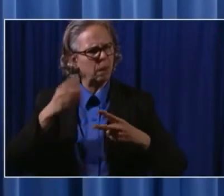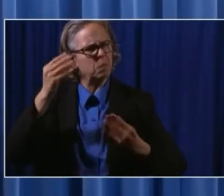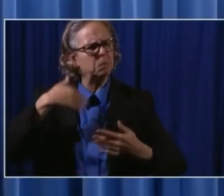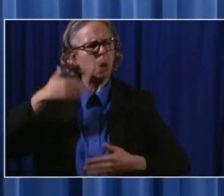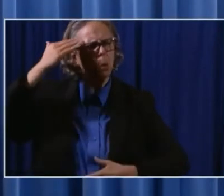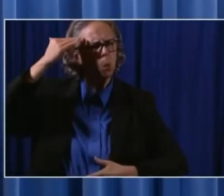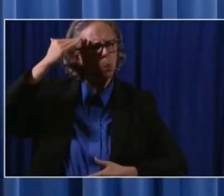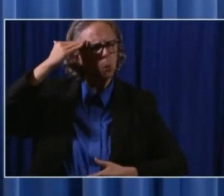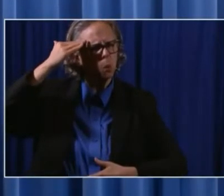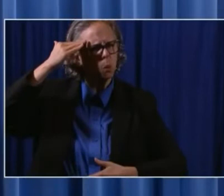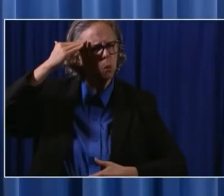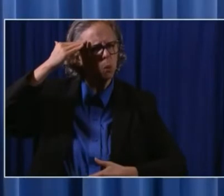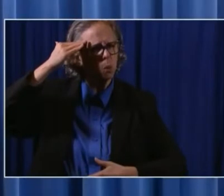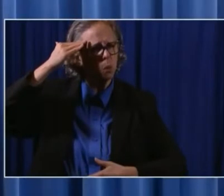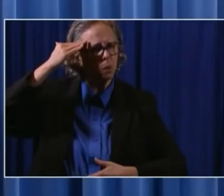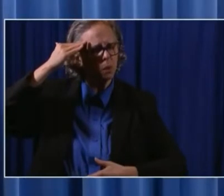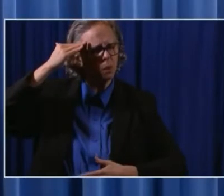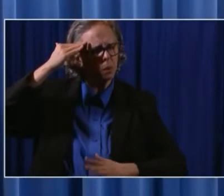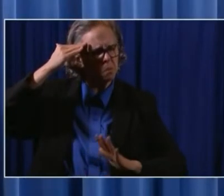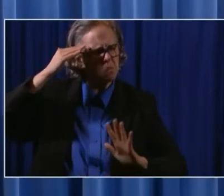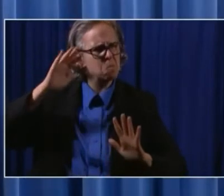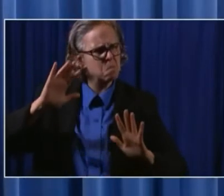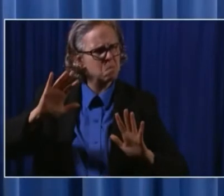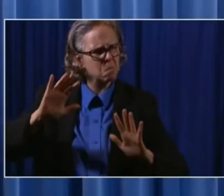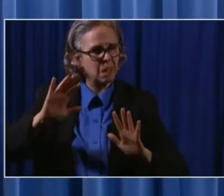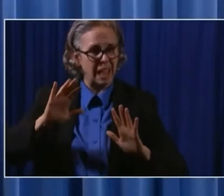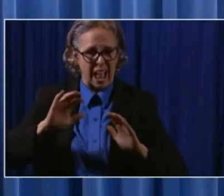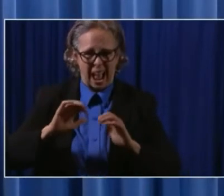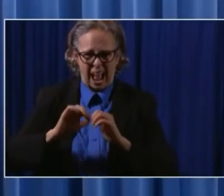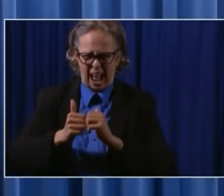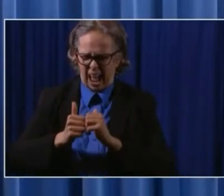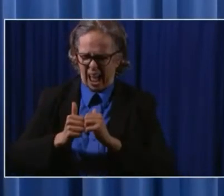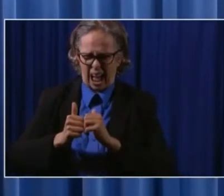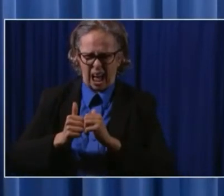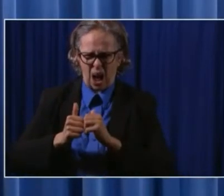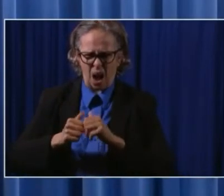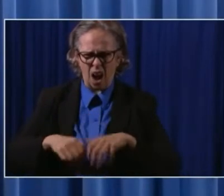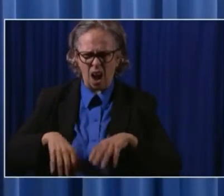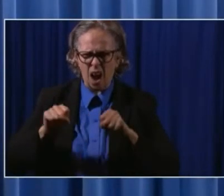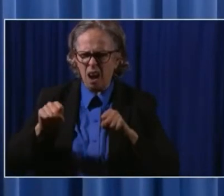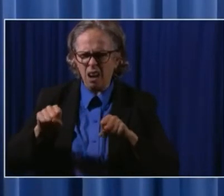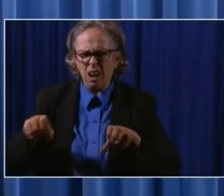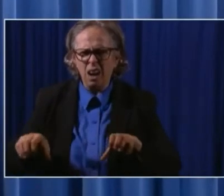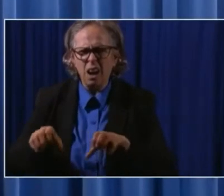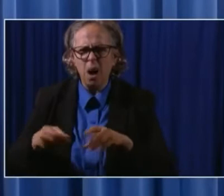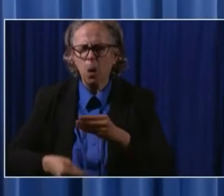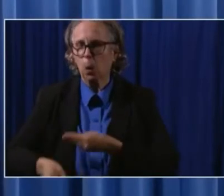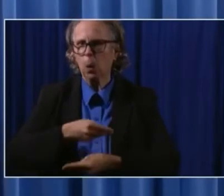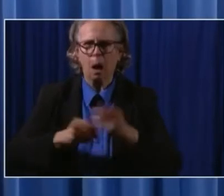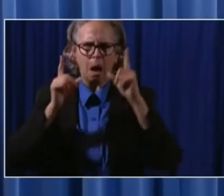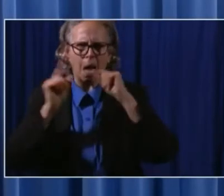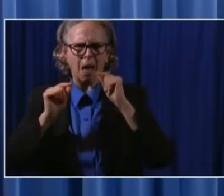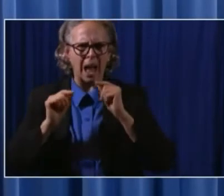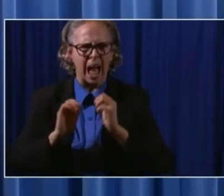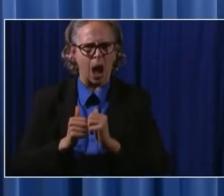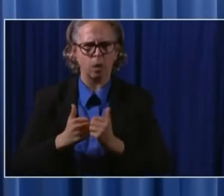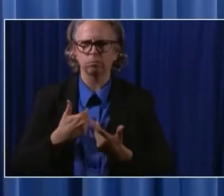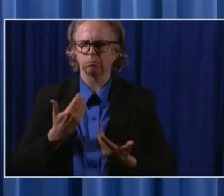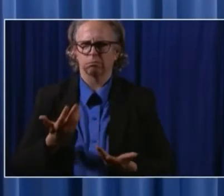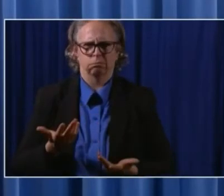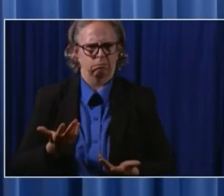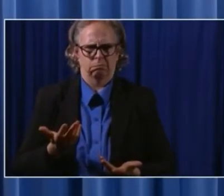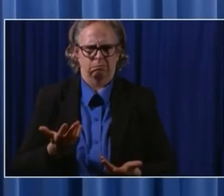a lot of money. But how that was being done, certainly there was talk that the Speaker was